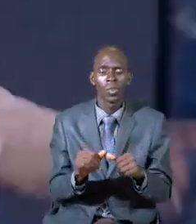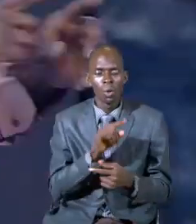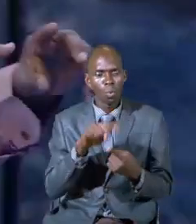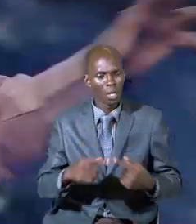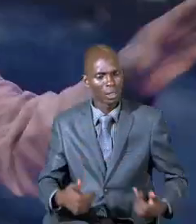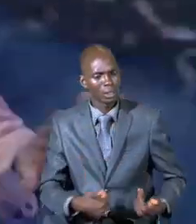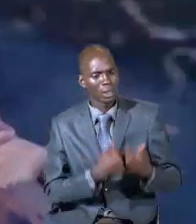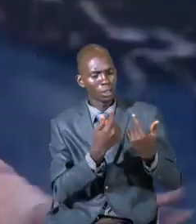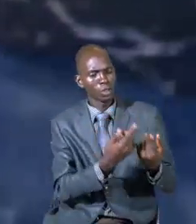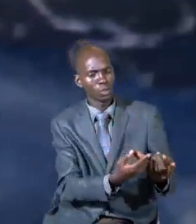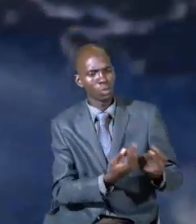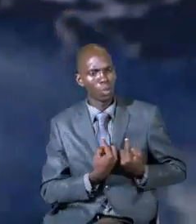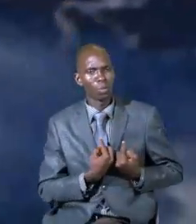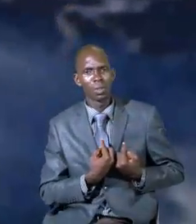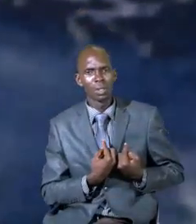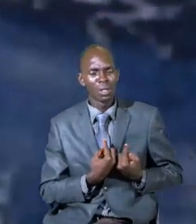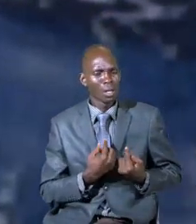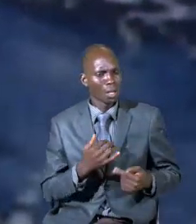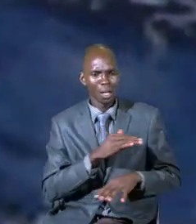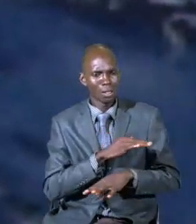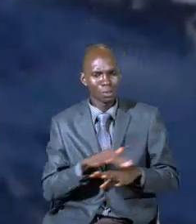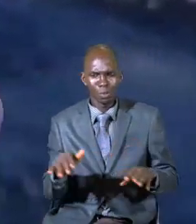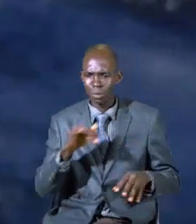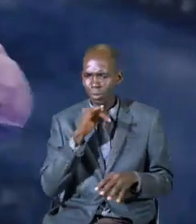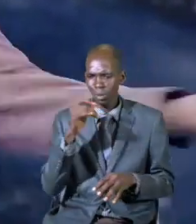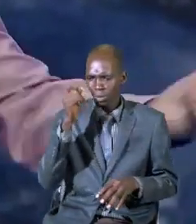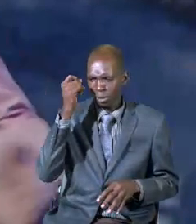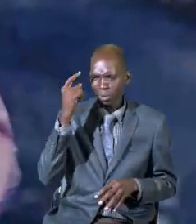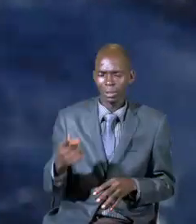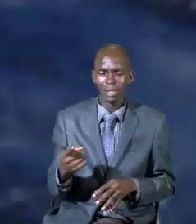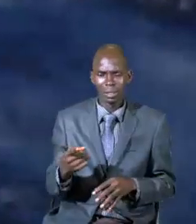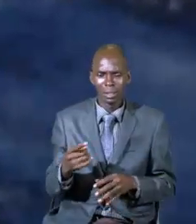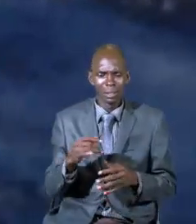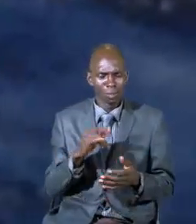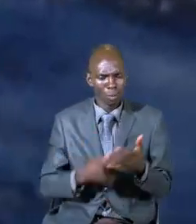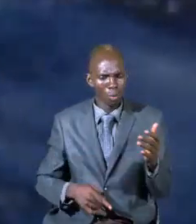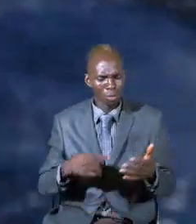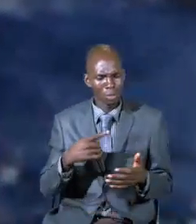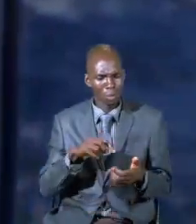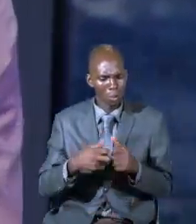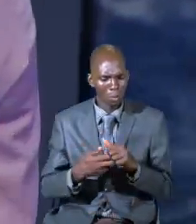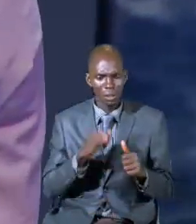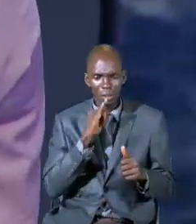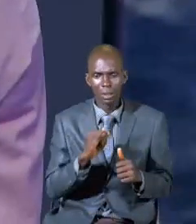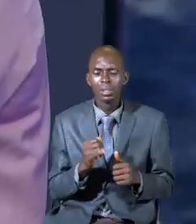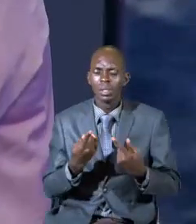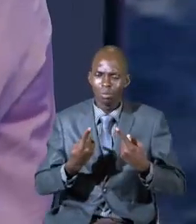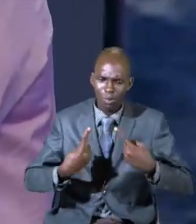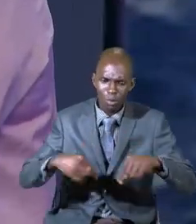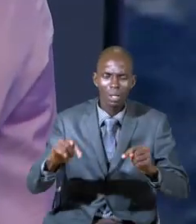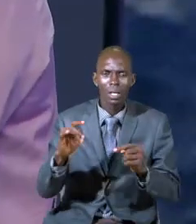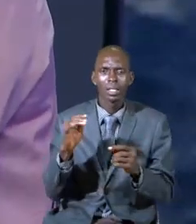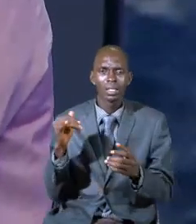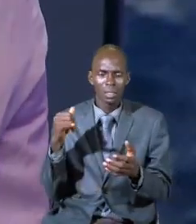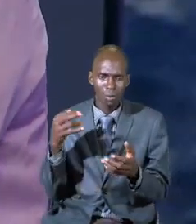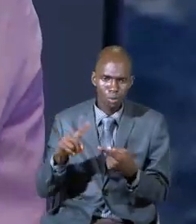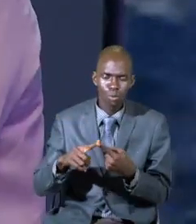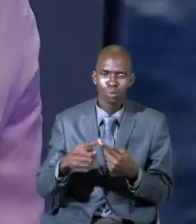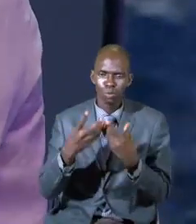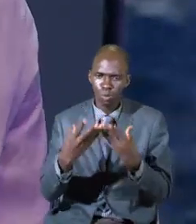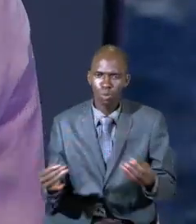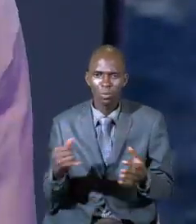I tried to solve that problem, I couldn't solve. Try it again. I tried to move up. I tried to